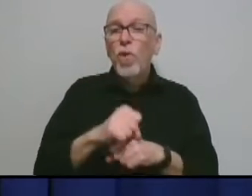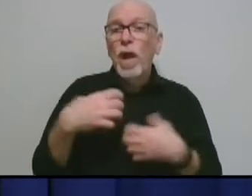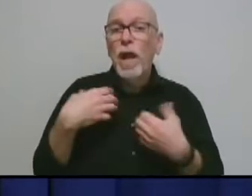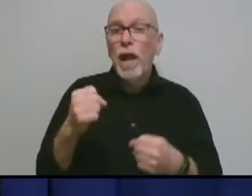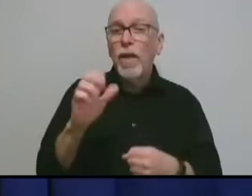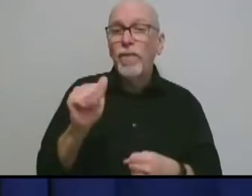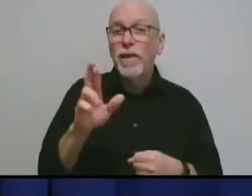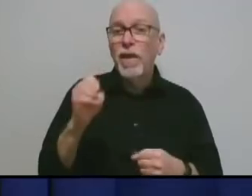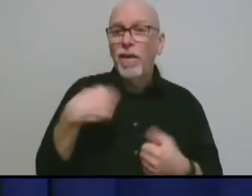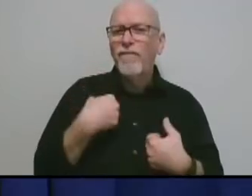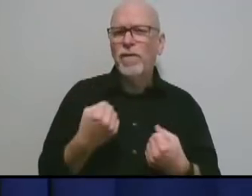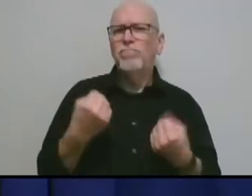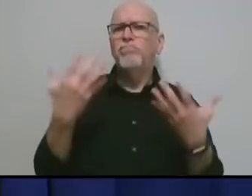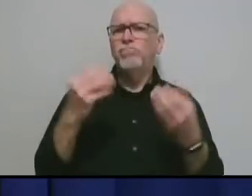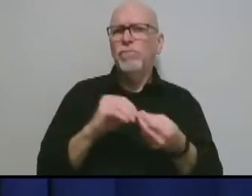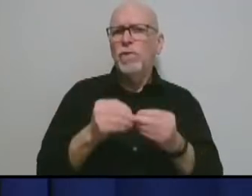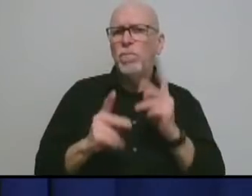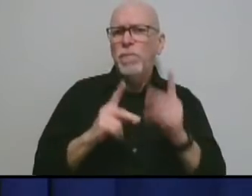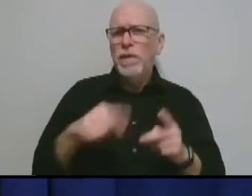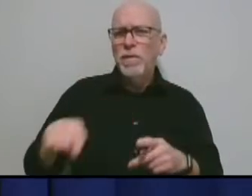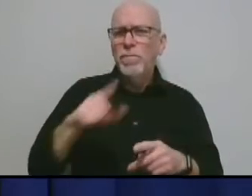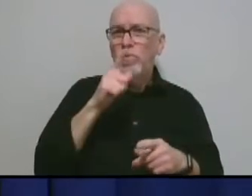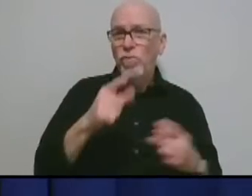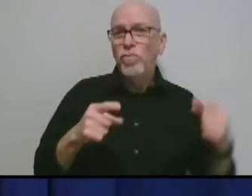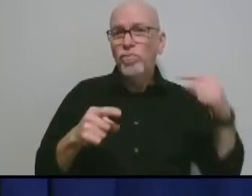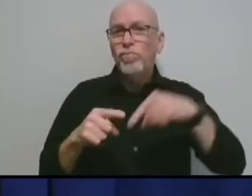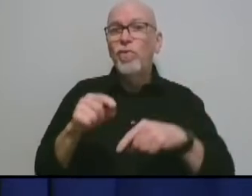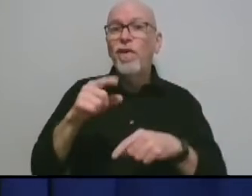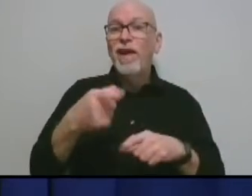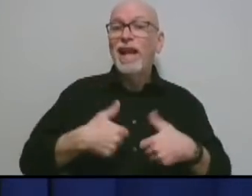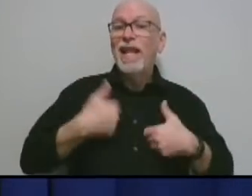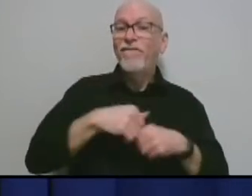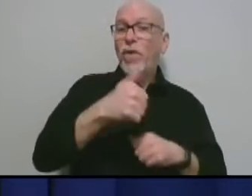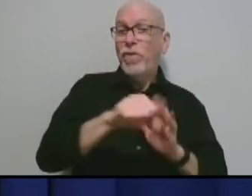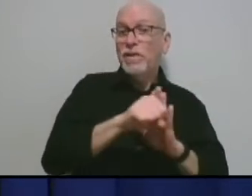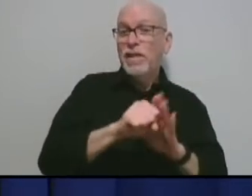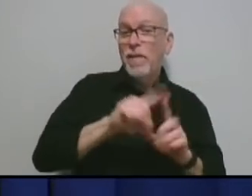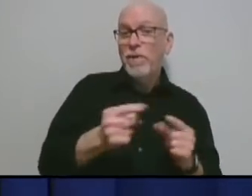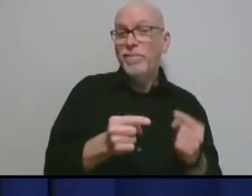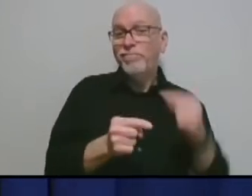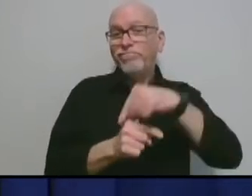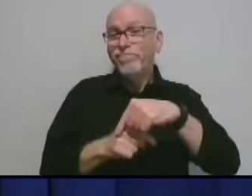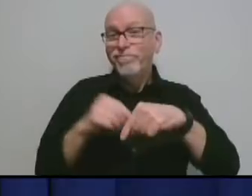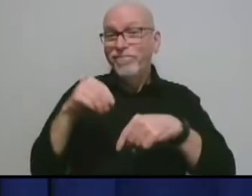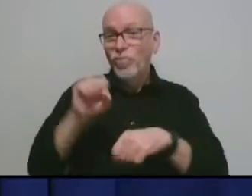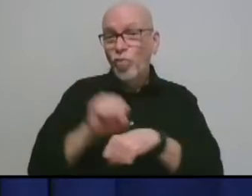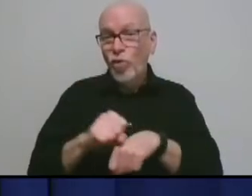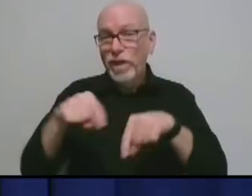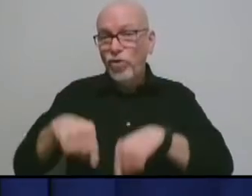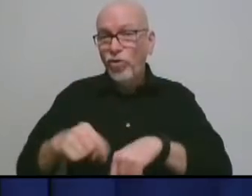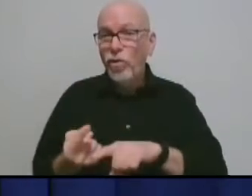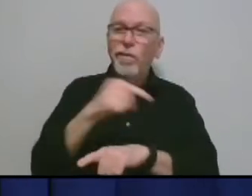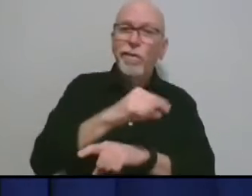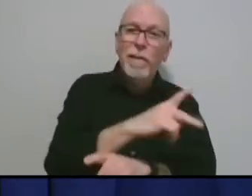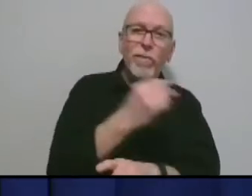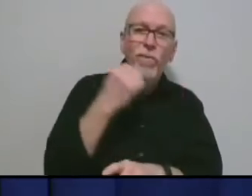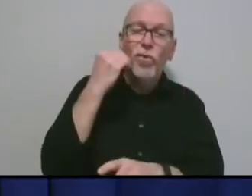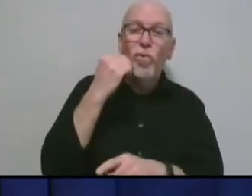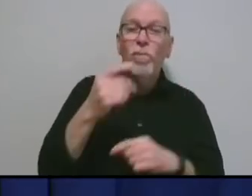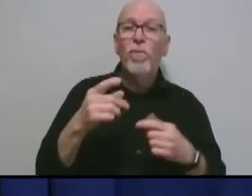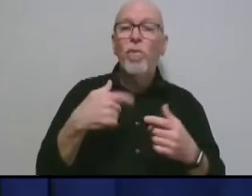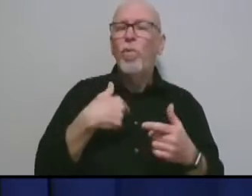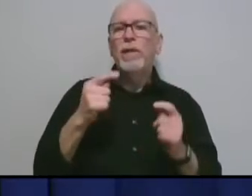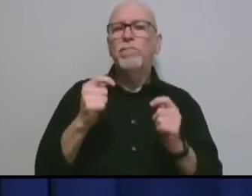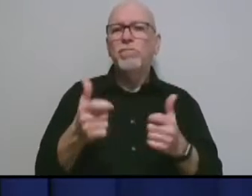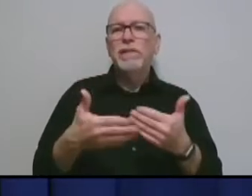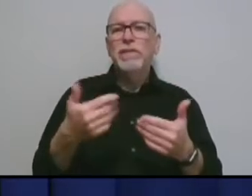number of people that came across the border and worked in different hospital systems, and the ease and efficiency of doing those individuals. We had talked